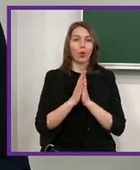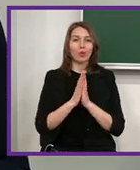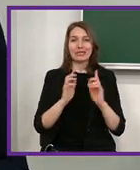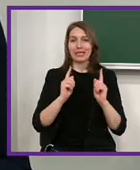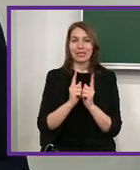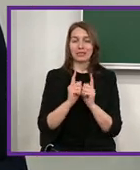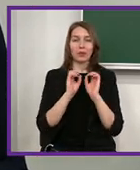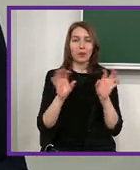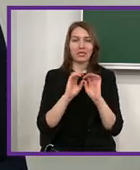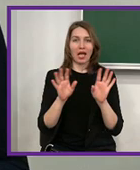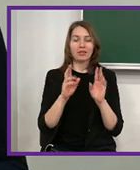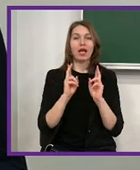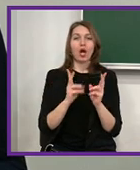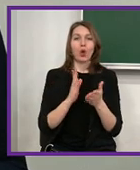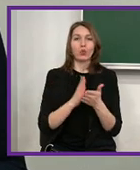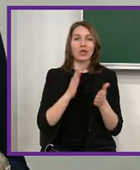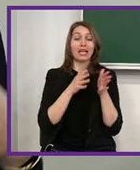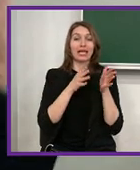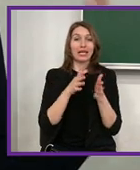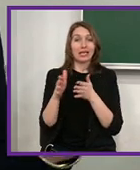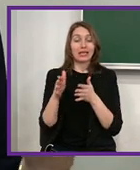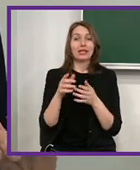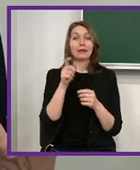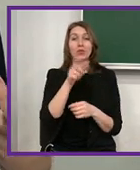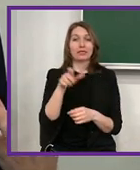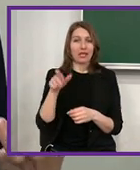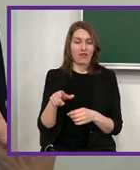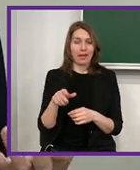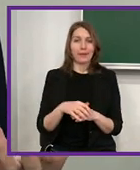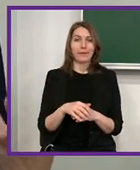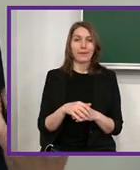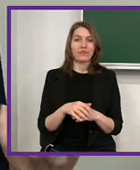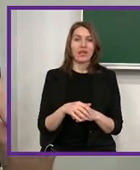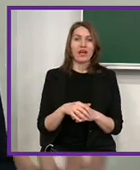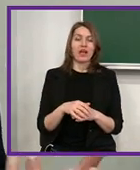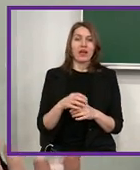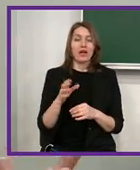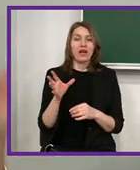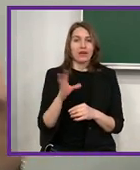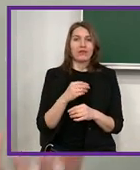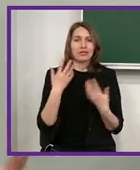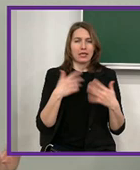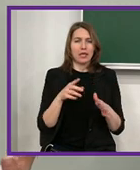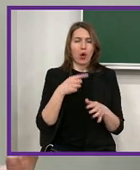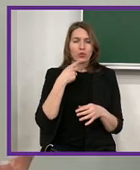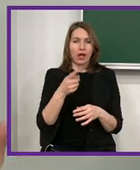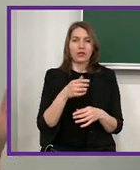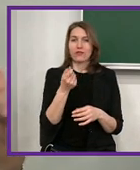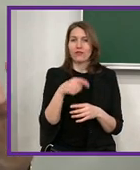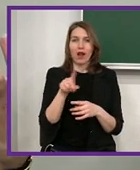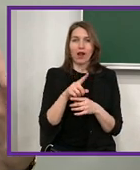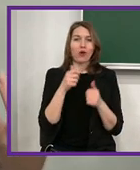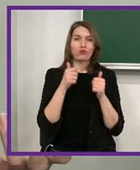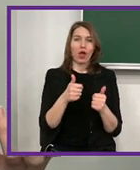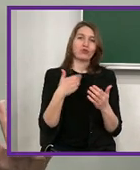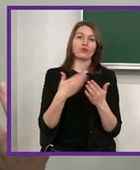people that the UNGPs expect. And I think that Lisa's already given us some really great examples of how Yara does that and the kinds of processes